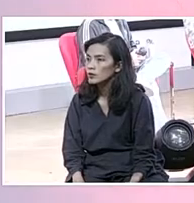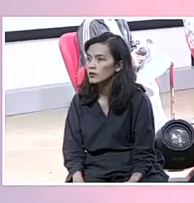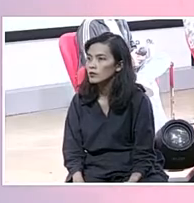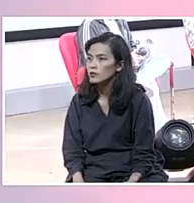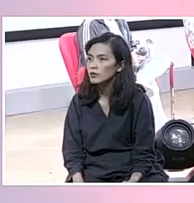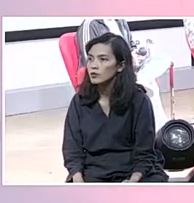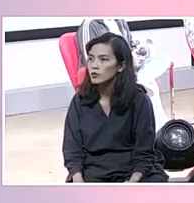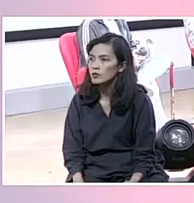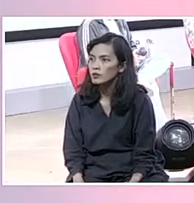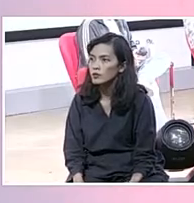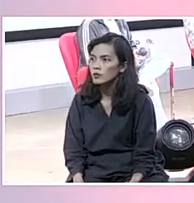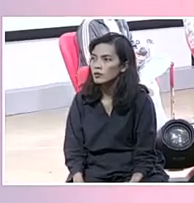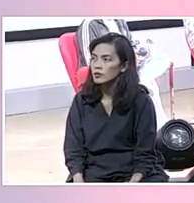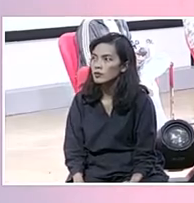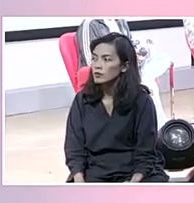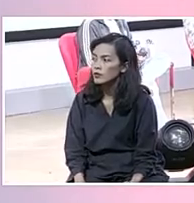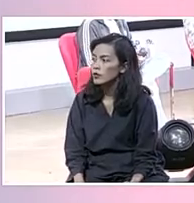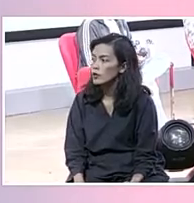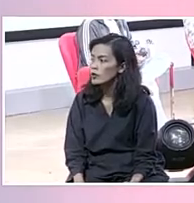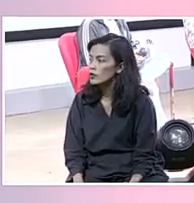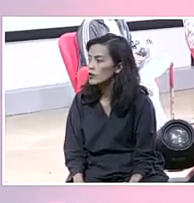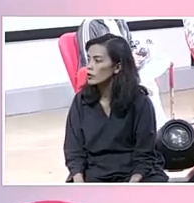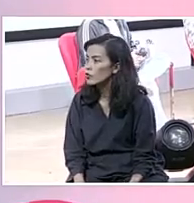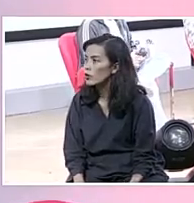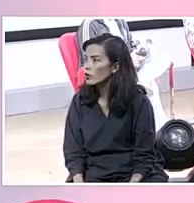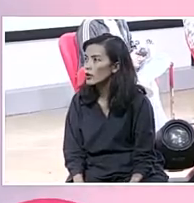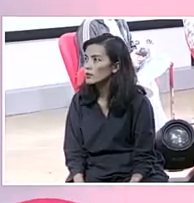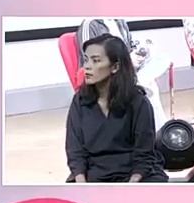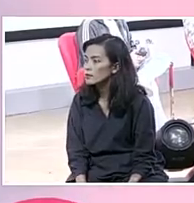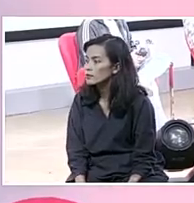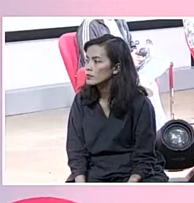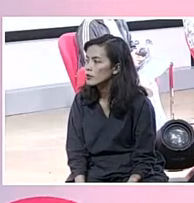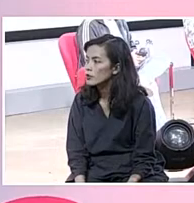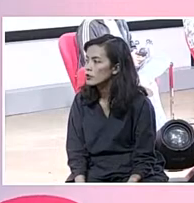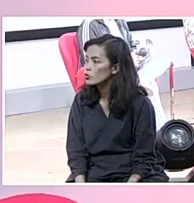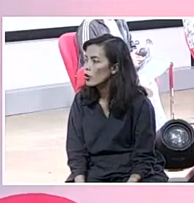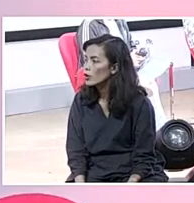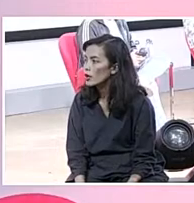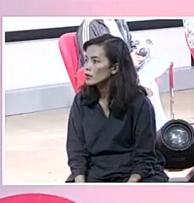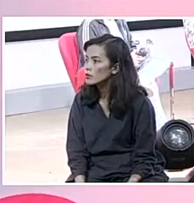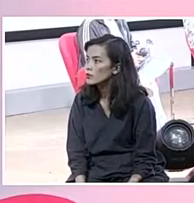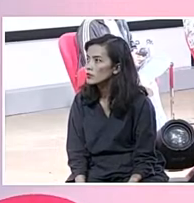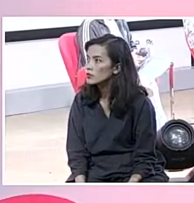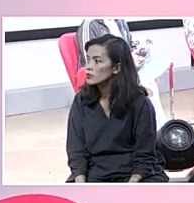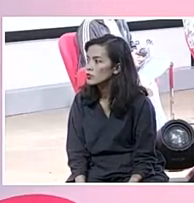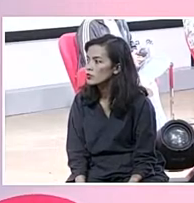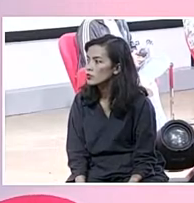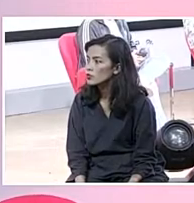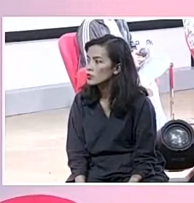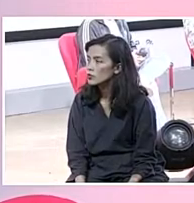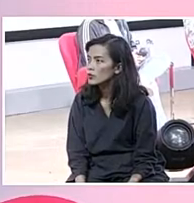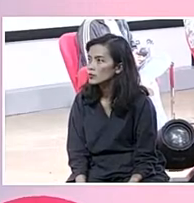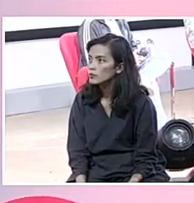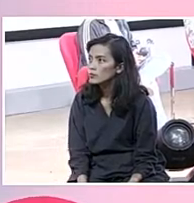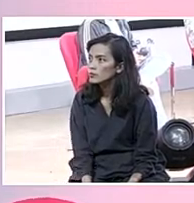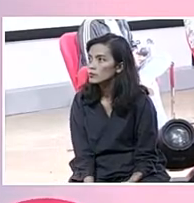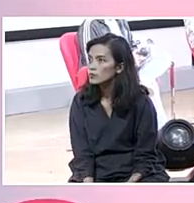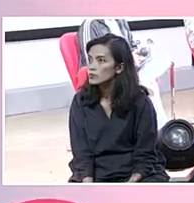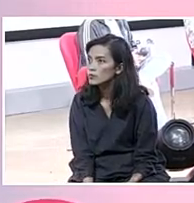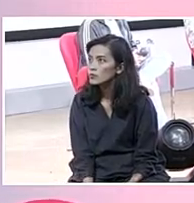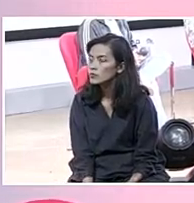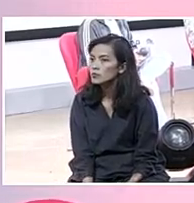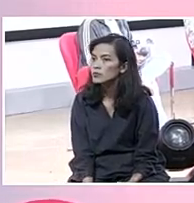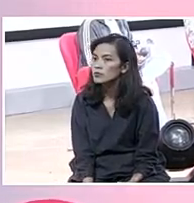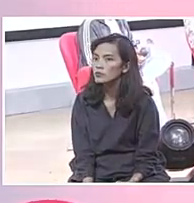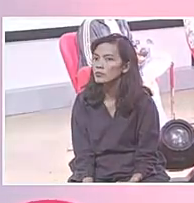and you can look up those two players. They've overcome so much adversity. I think people need to be inclusive